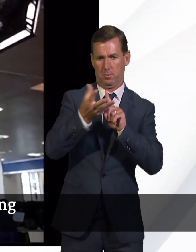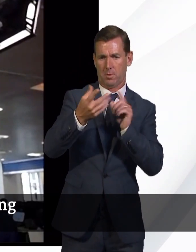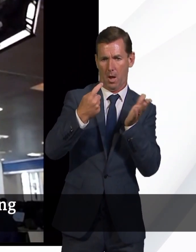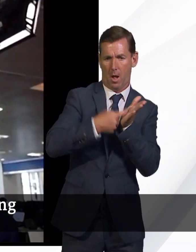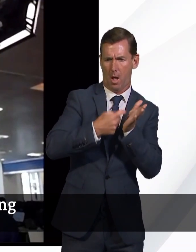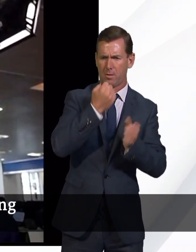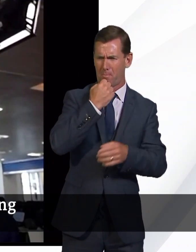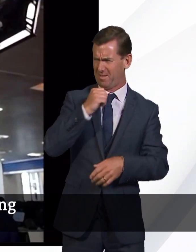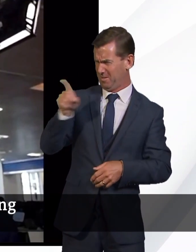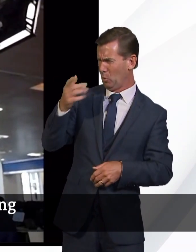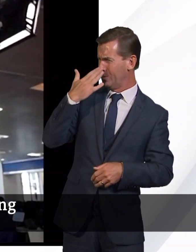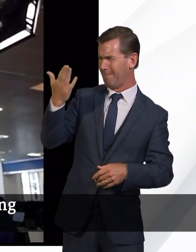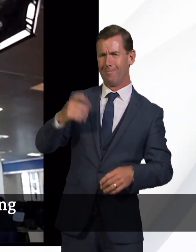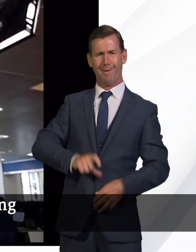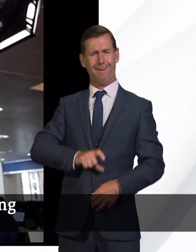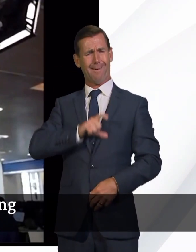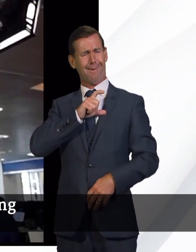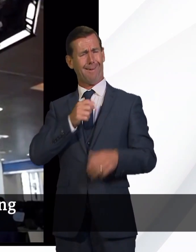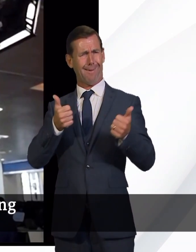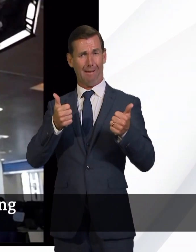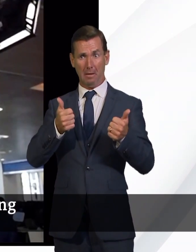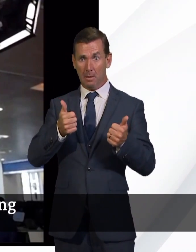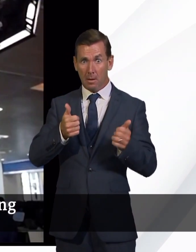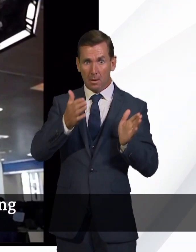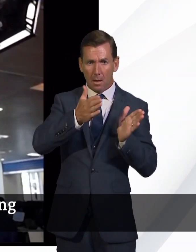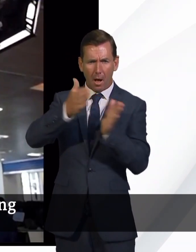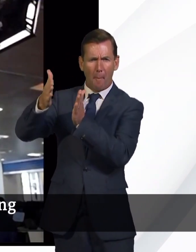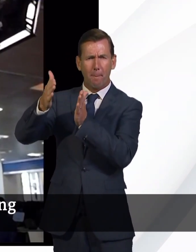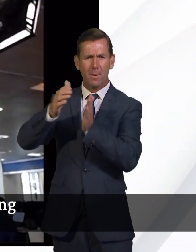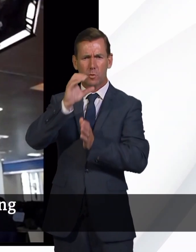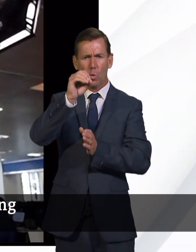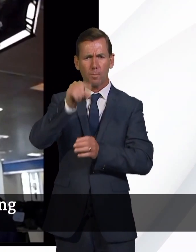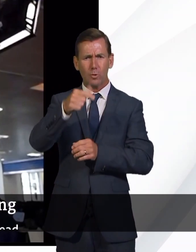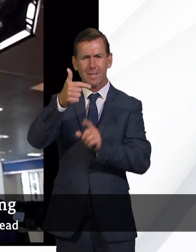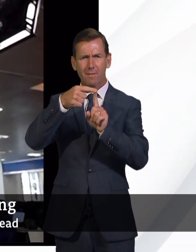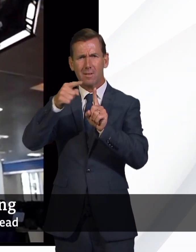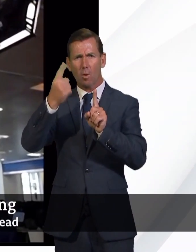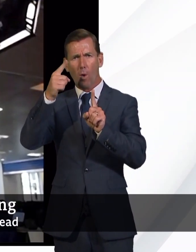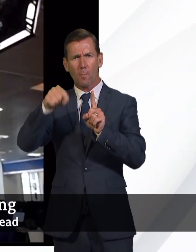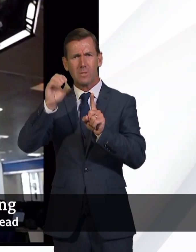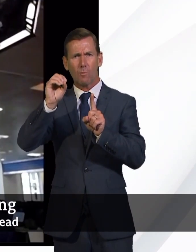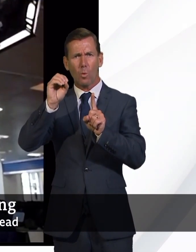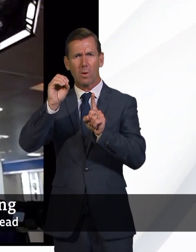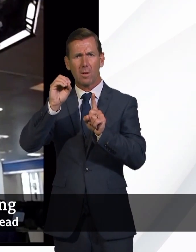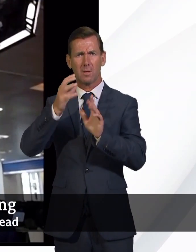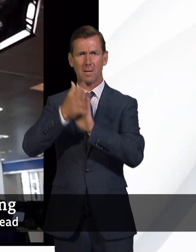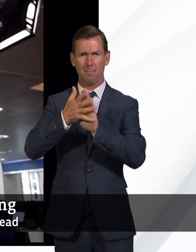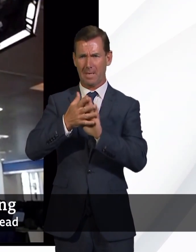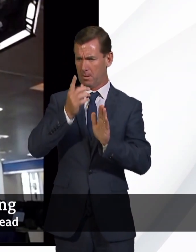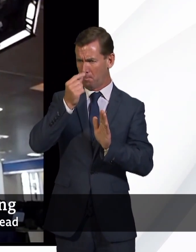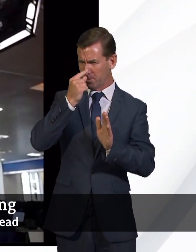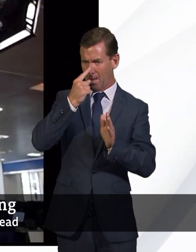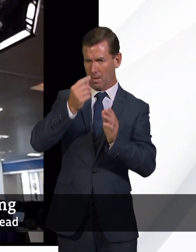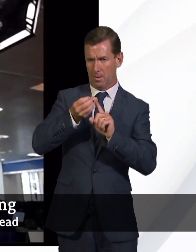R rate is up today? And the latest R rate suggests that transmission of the disease might not be reducing in the rider community because your